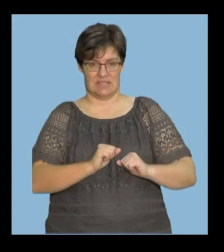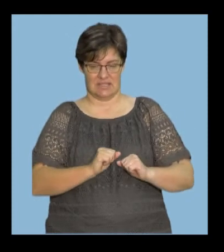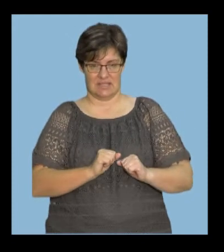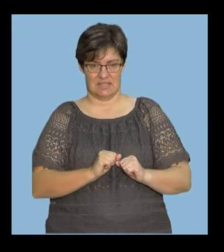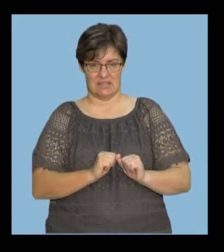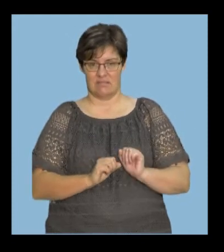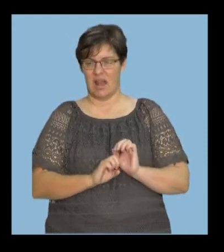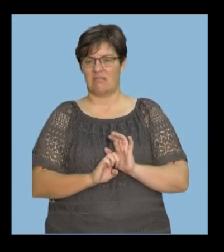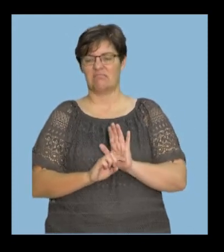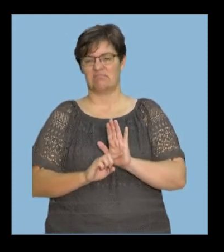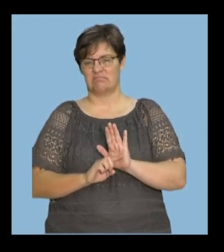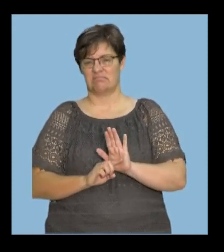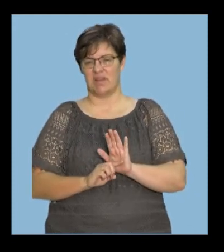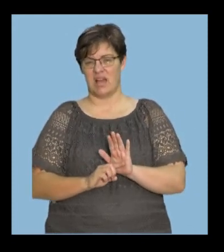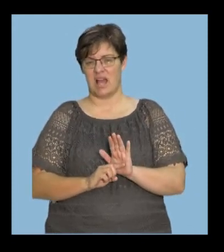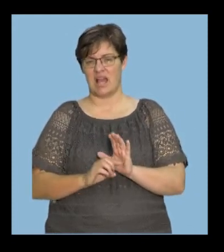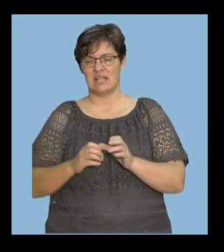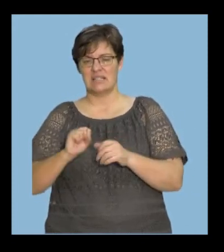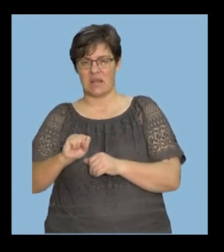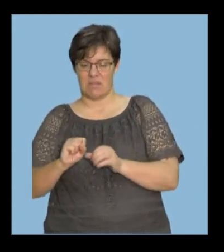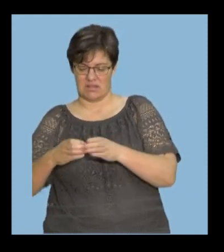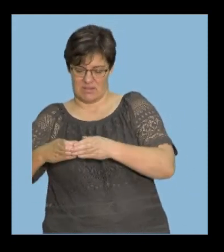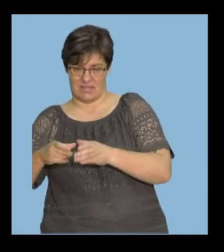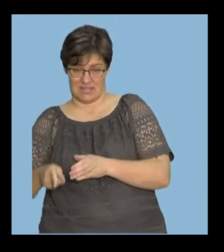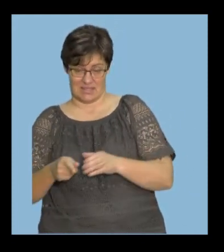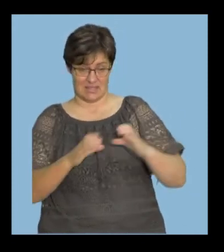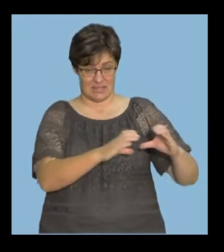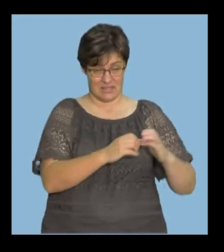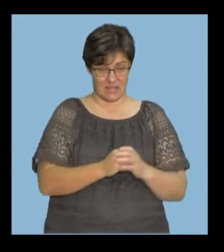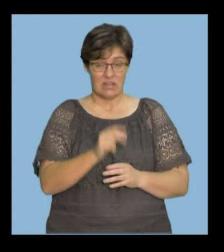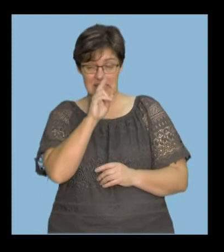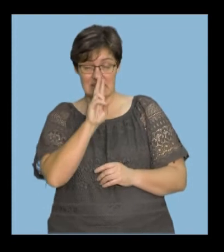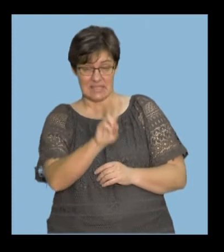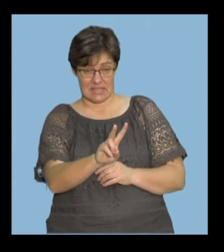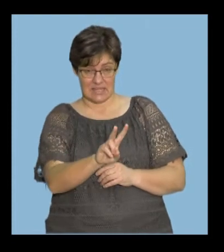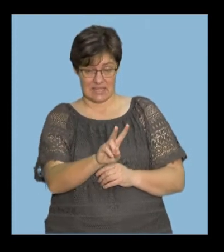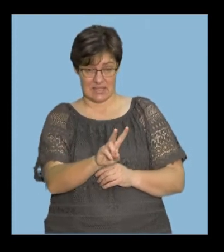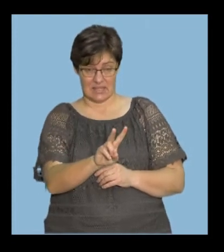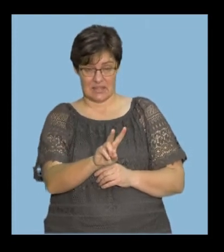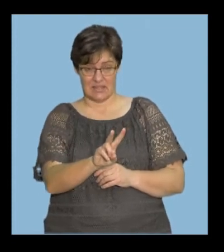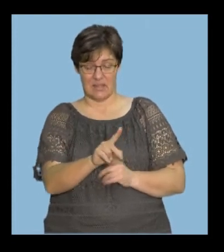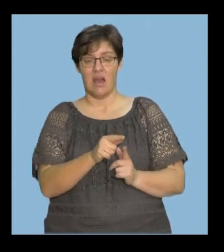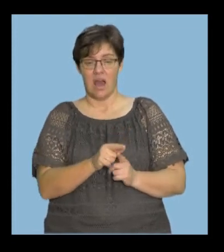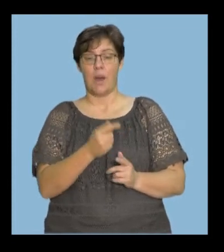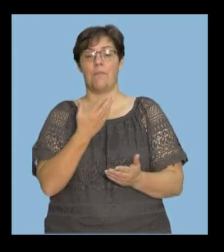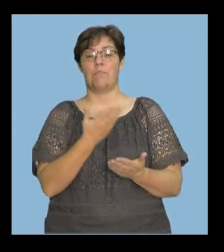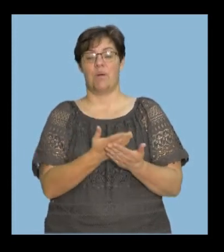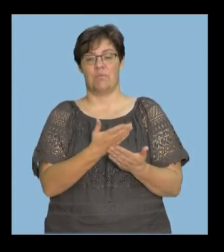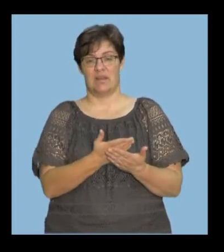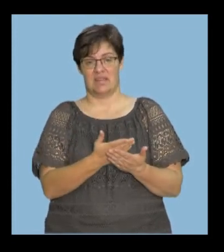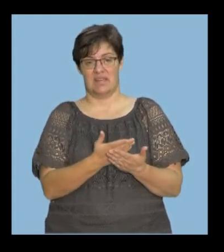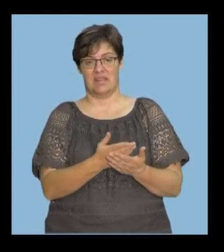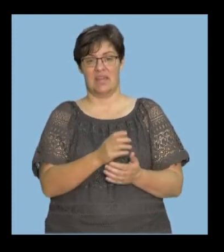the sample space, you'll recognize that what I've got written down here is the